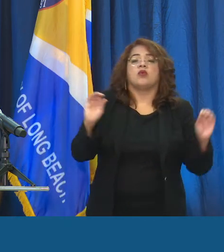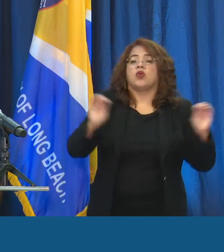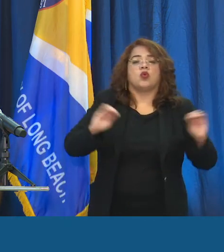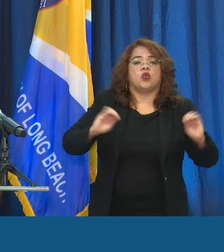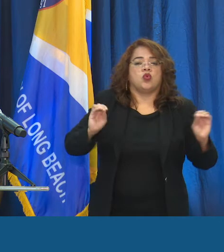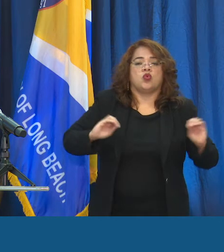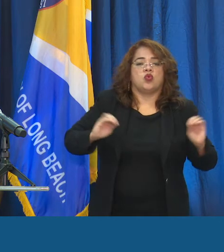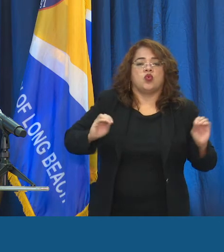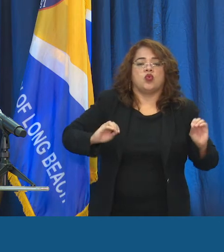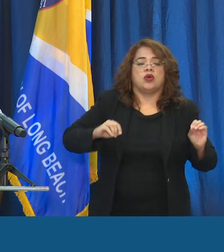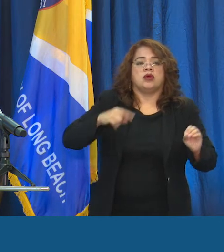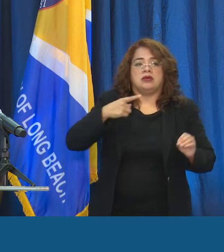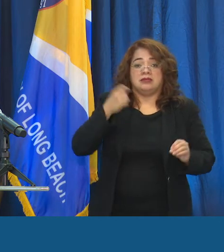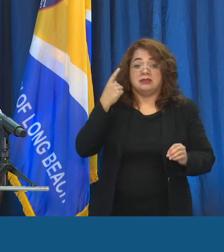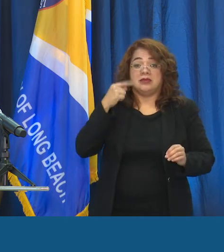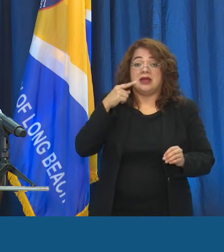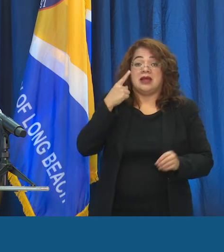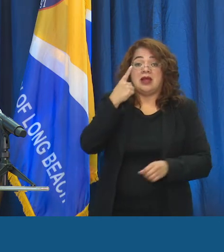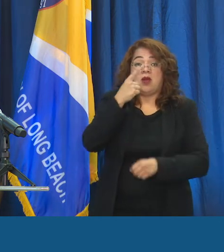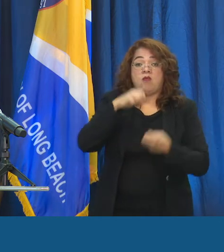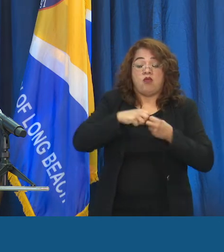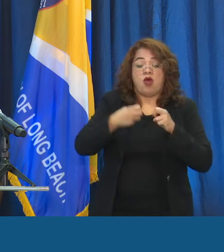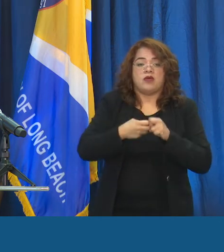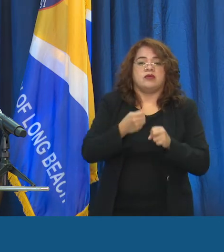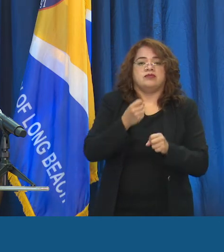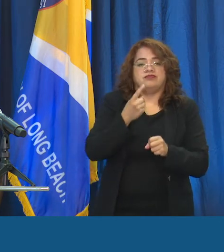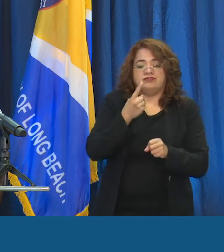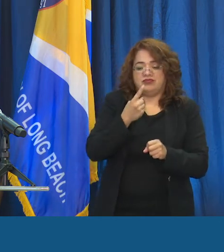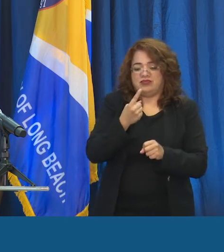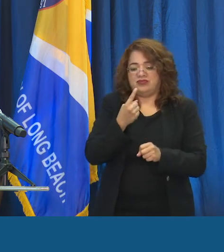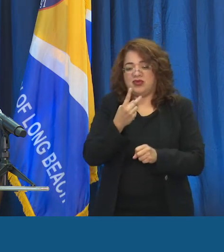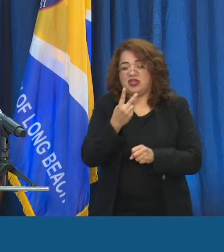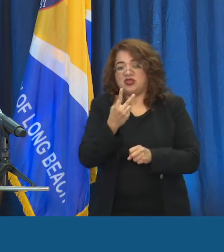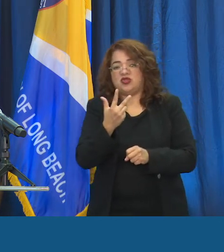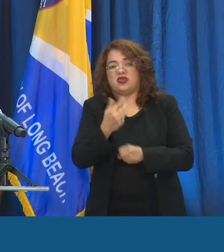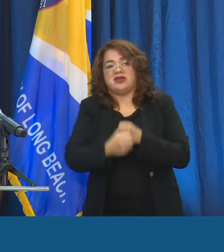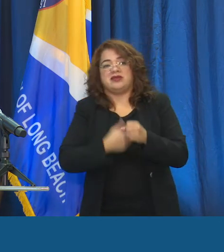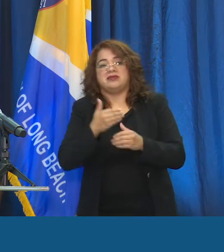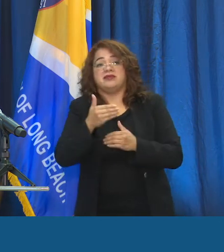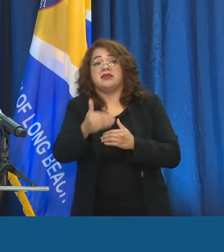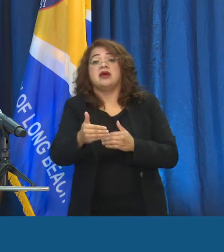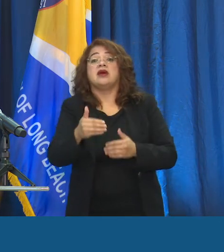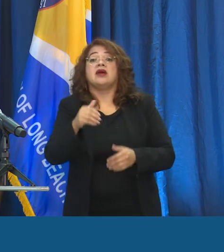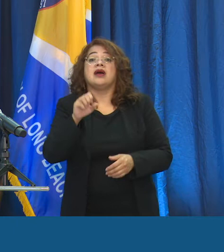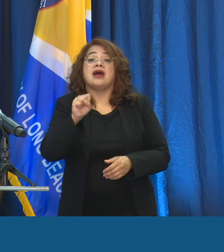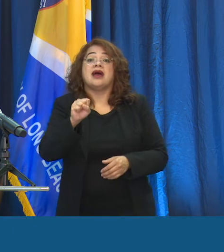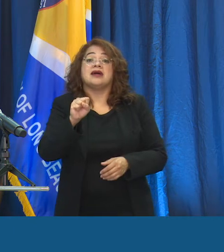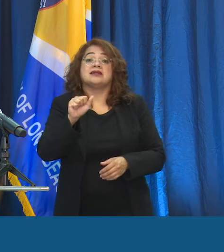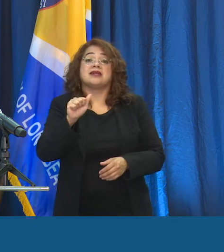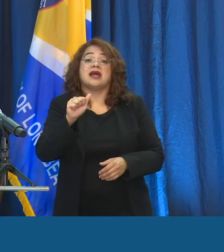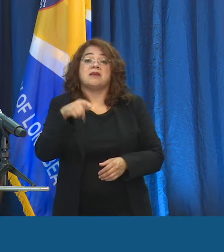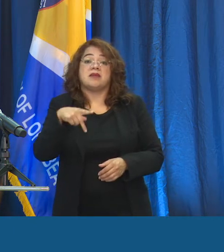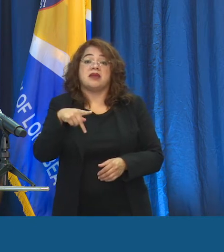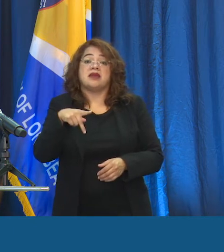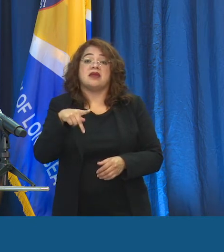this is not just a one-year problem. We're seeing big reductions in our SAP fund, which may not recover for many,